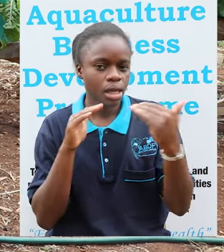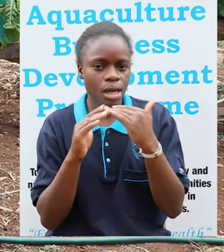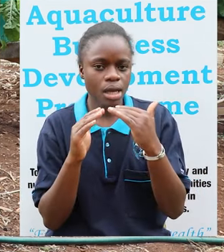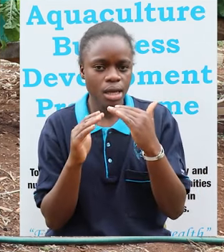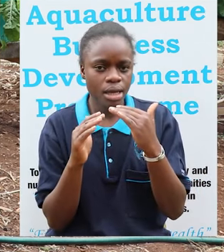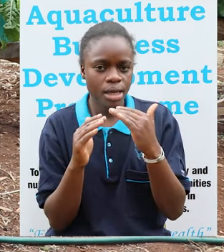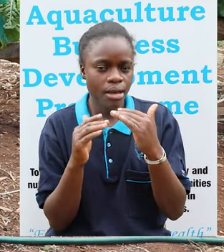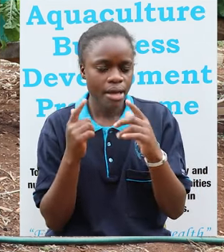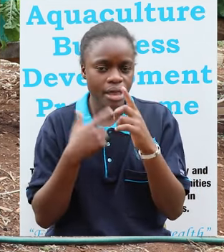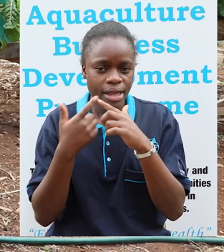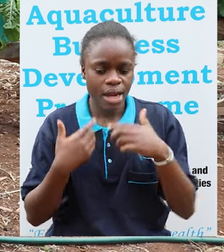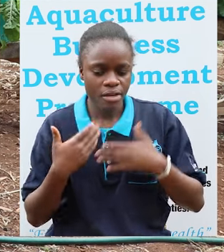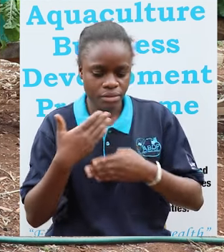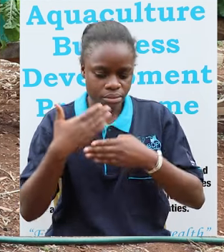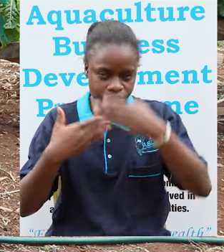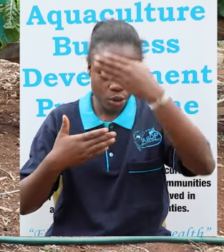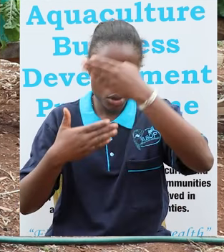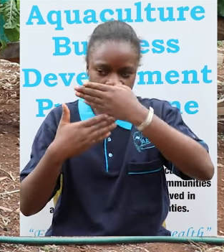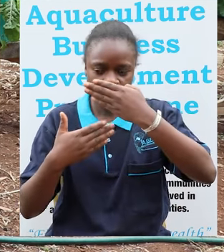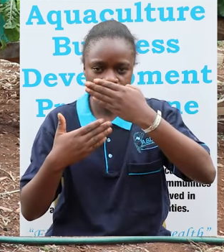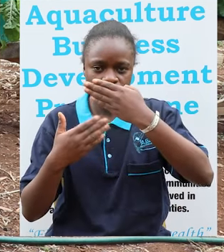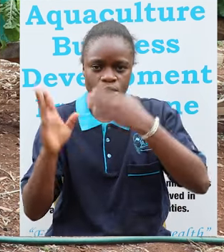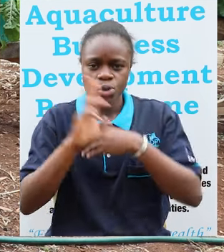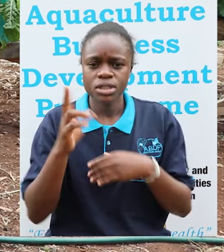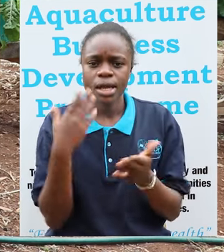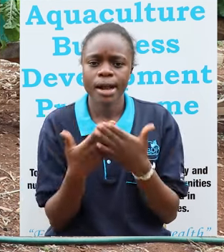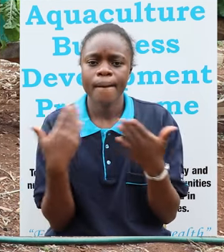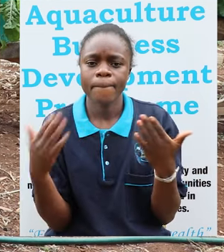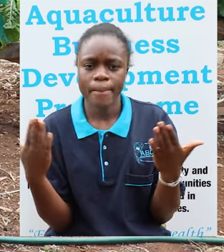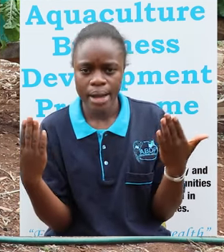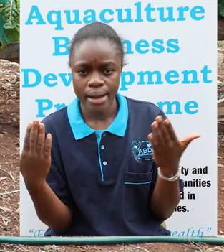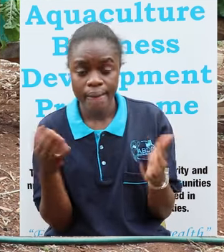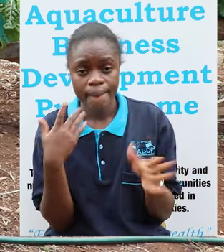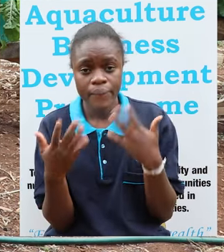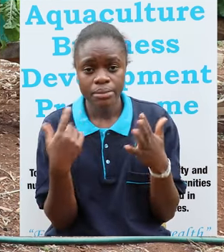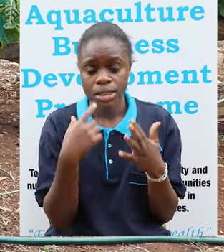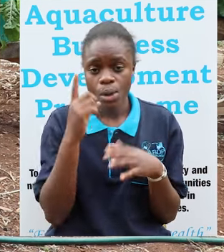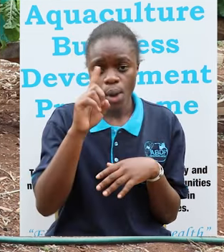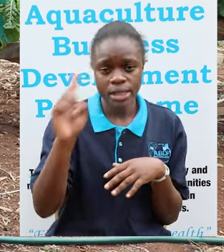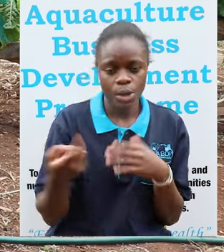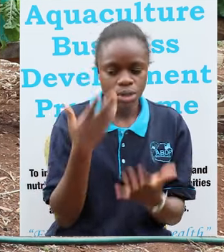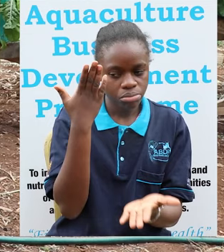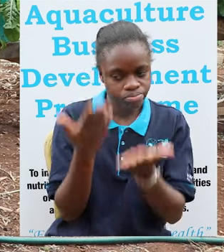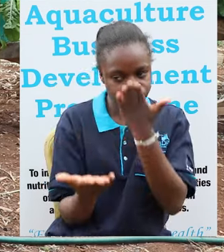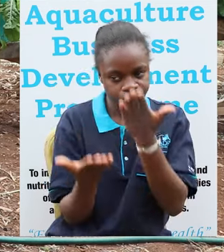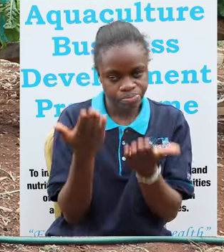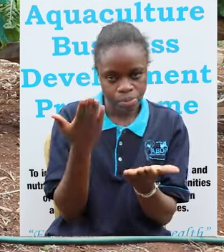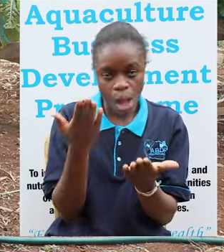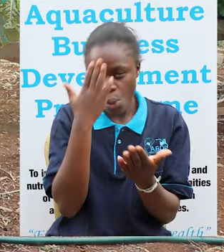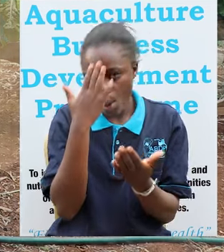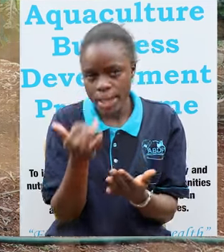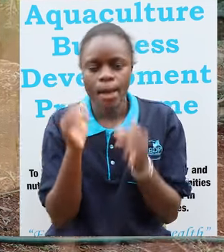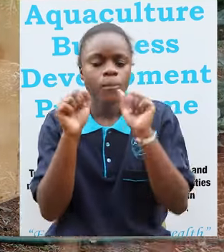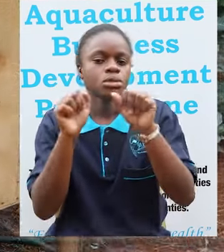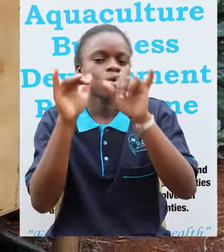our garden. Once you come up with a structure, we line our garden using paper, preferably the 1000 gauge,